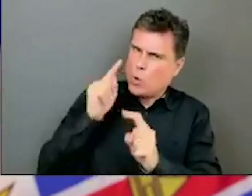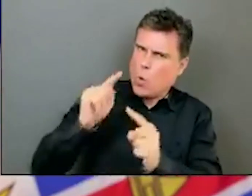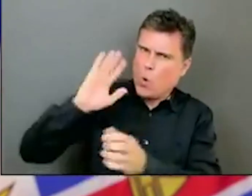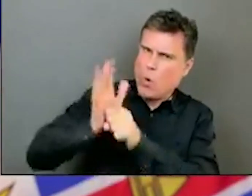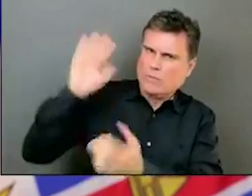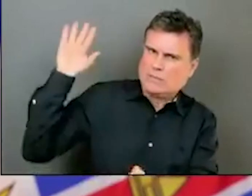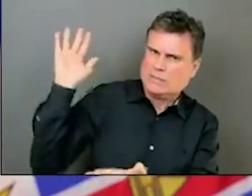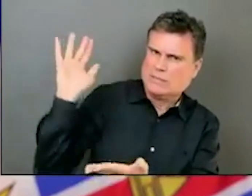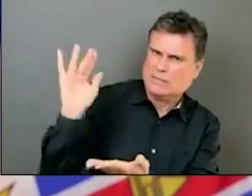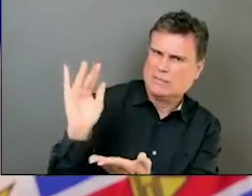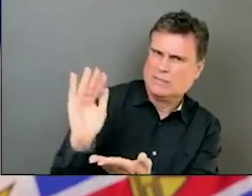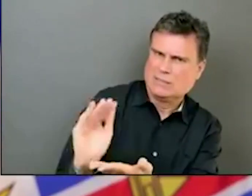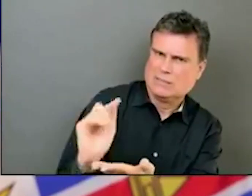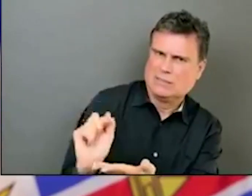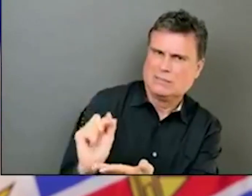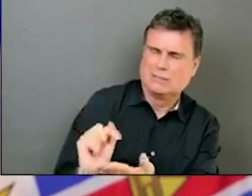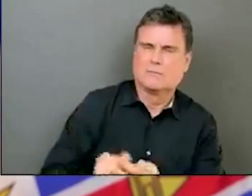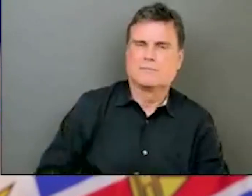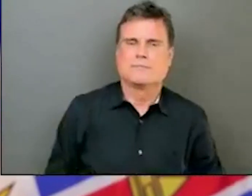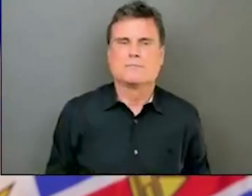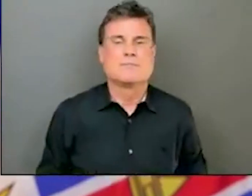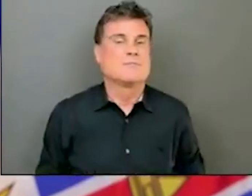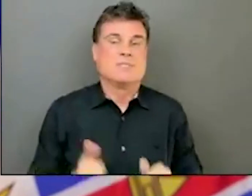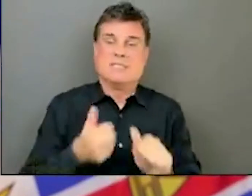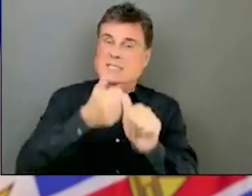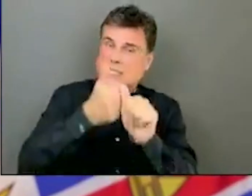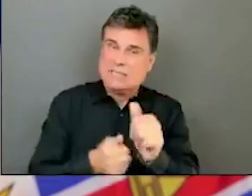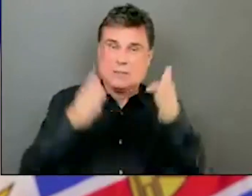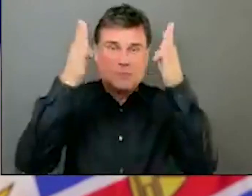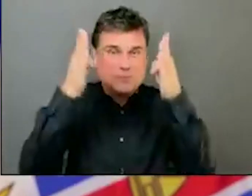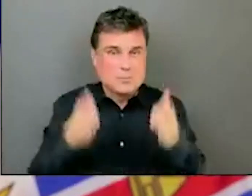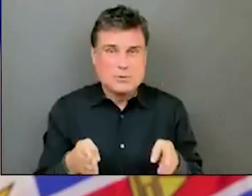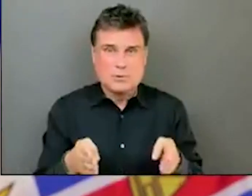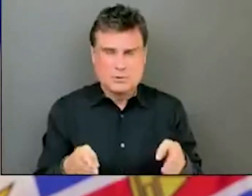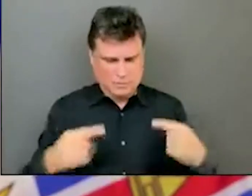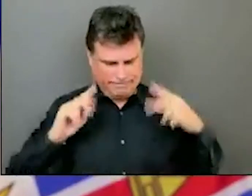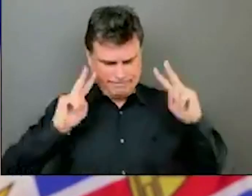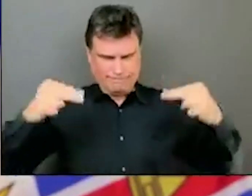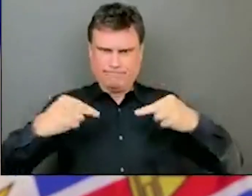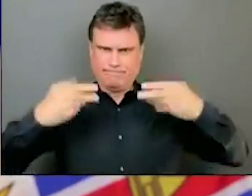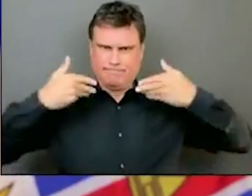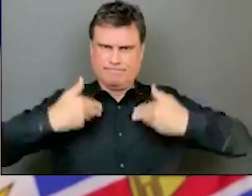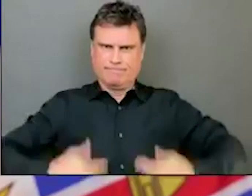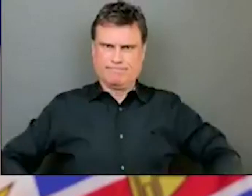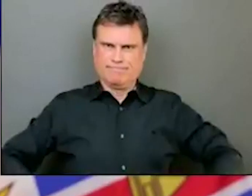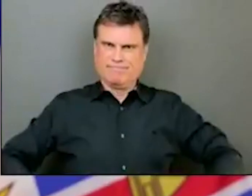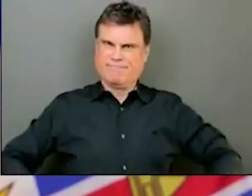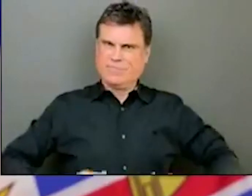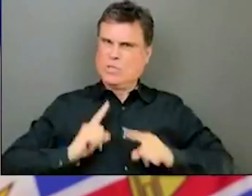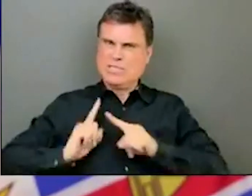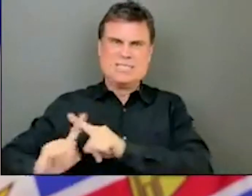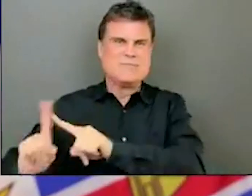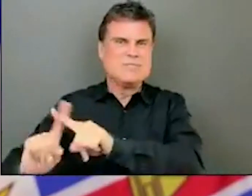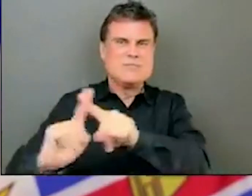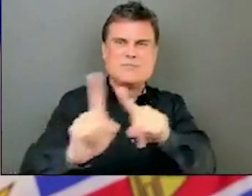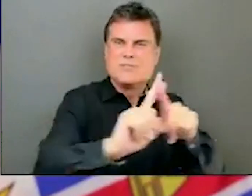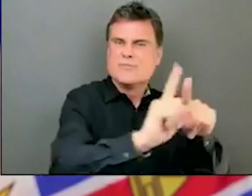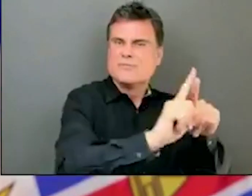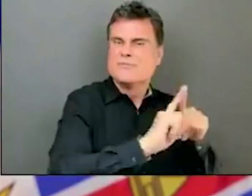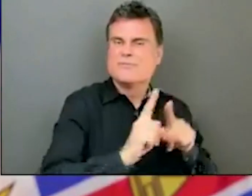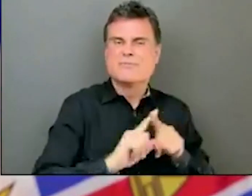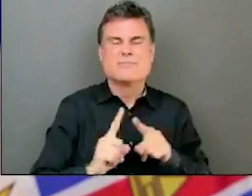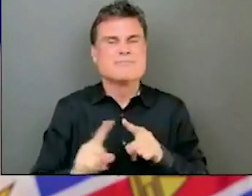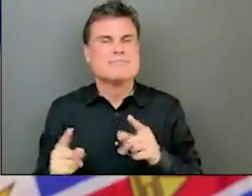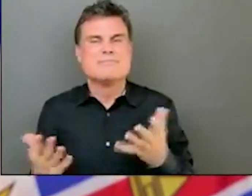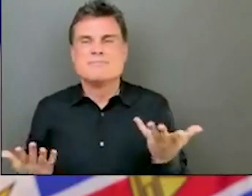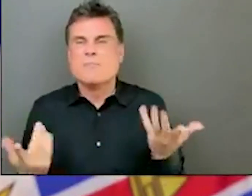is at a low enough level. So it is going to be different for each of us based on our risk of the